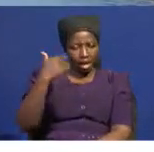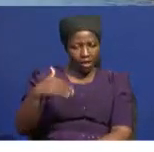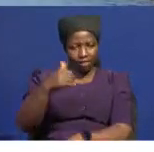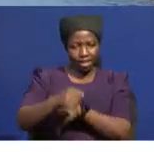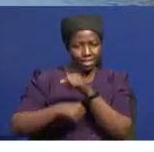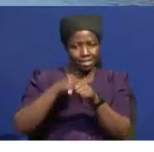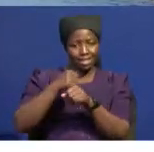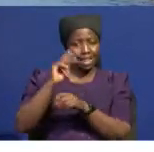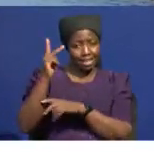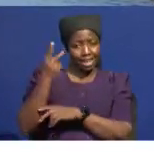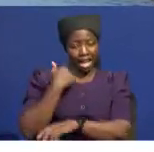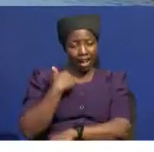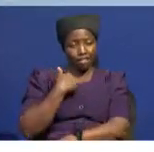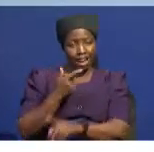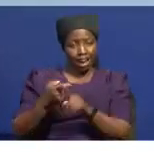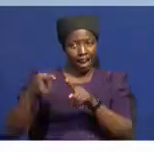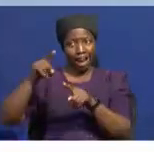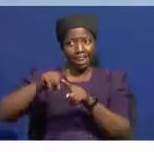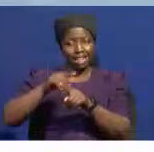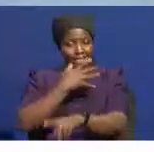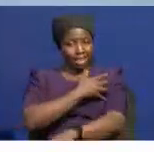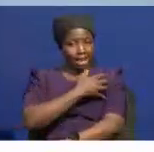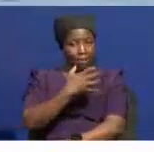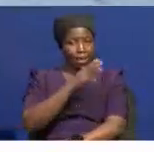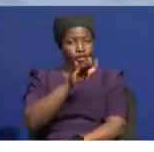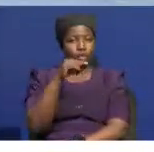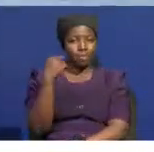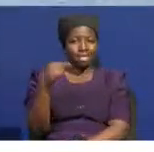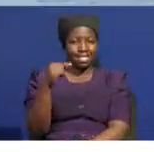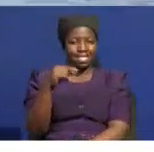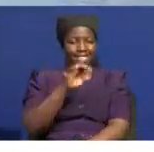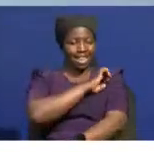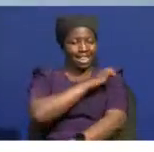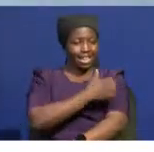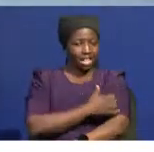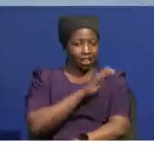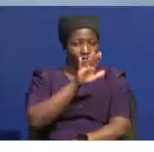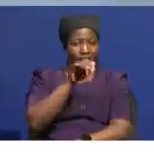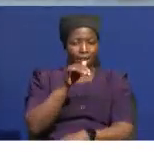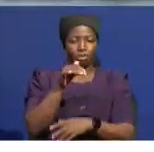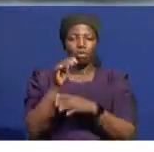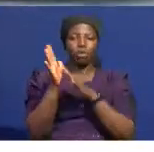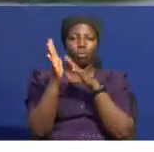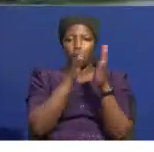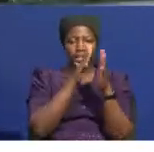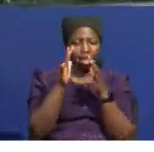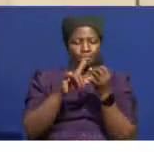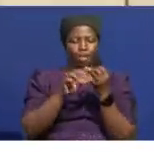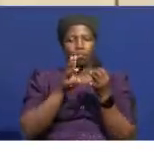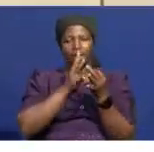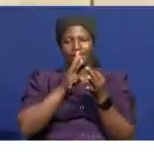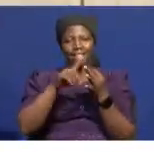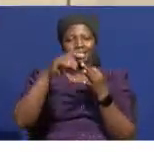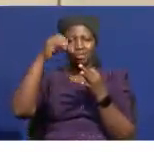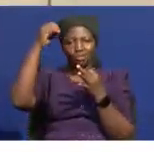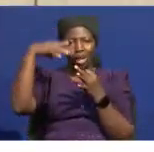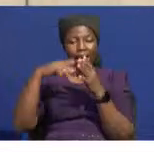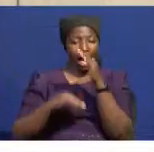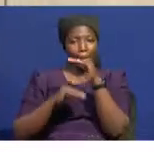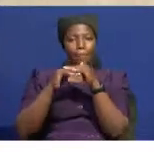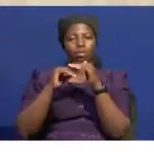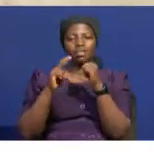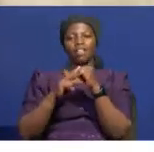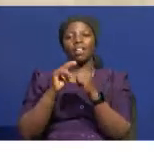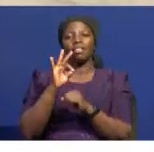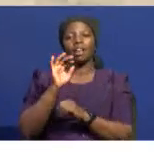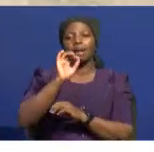has increased the capacity of power from green sources such as geothermal, wind, solar and hydroelectric to 73%